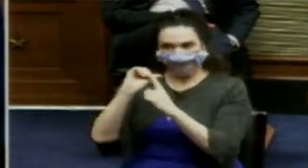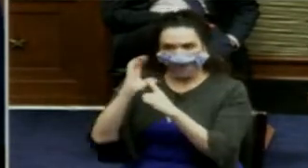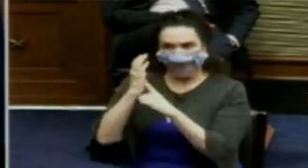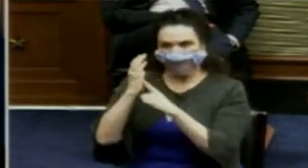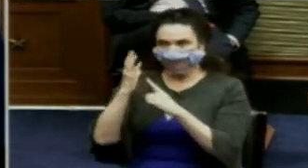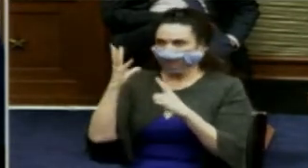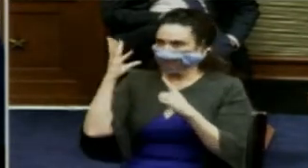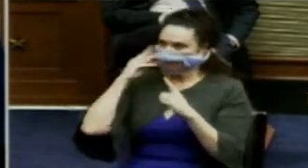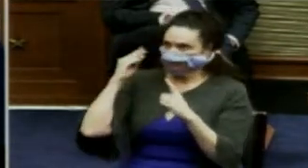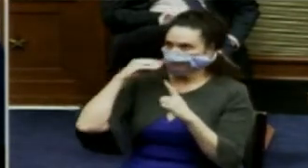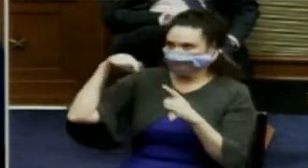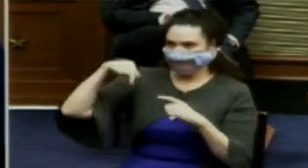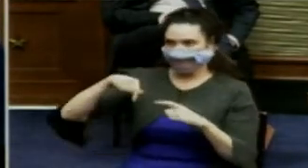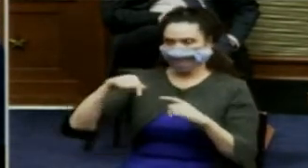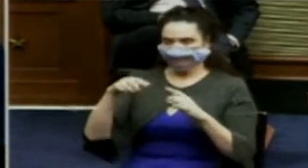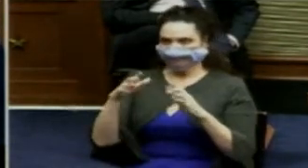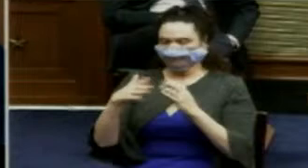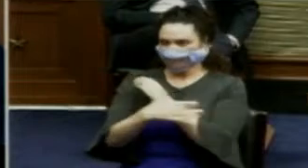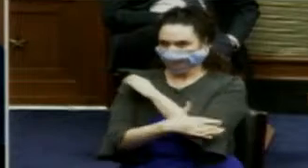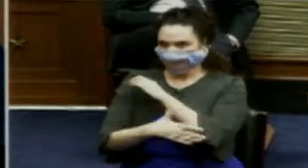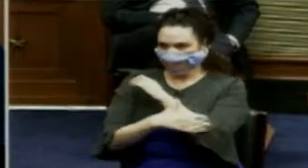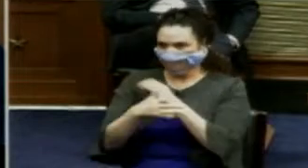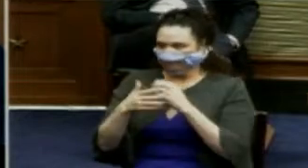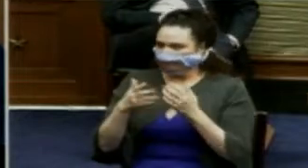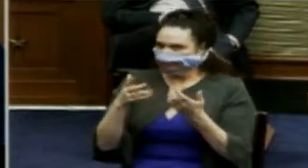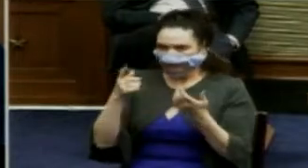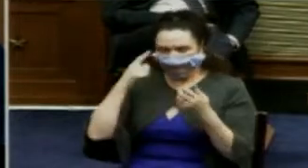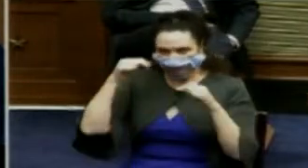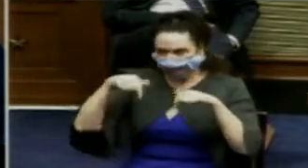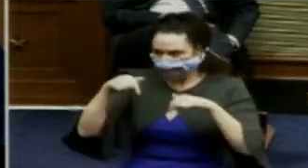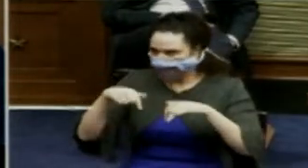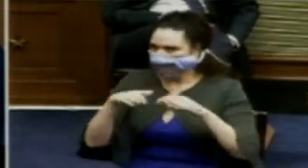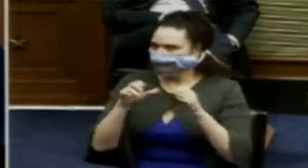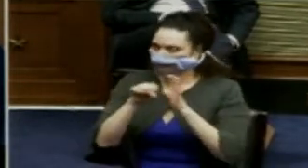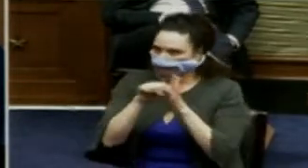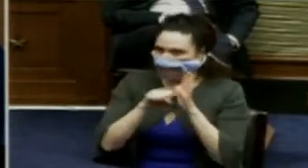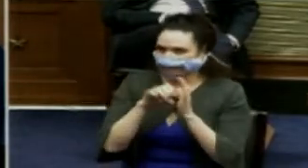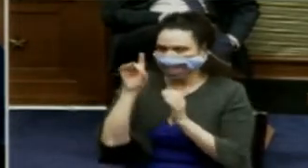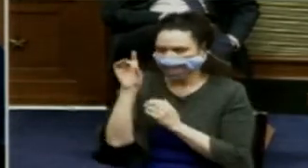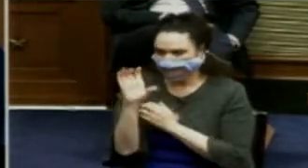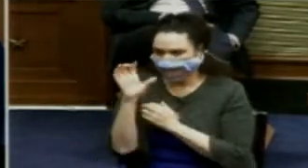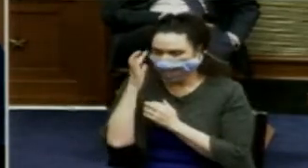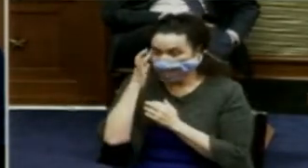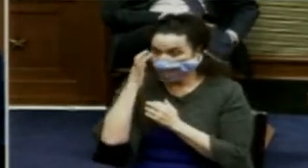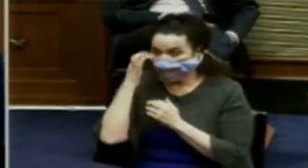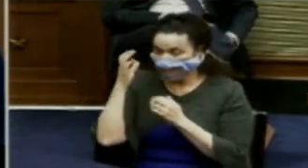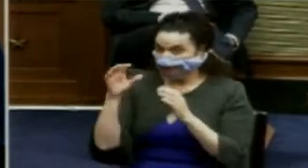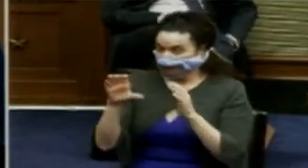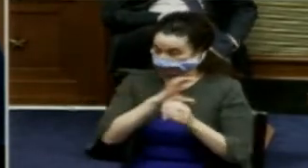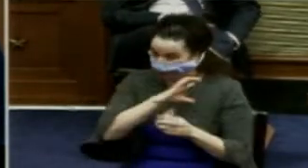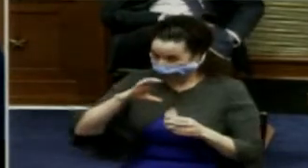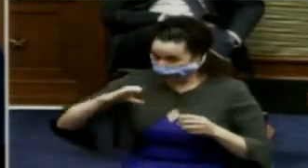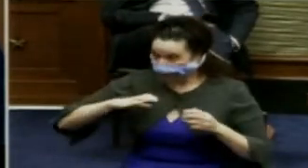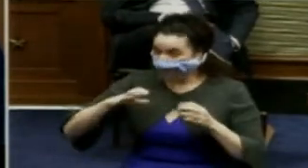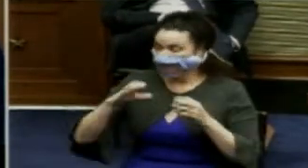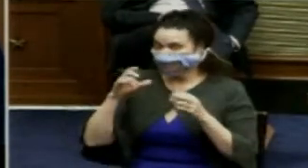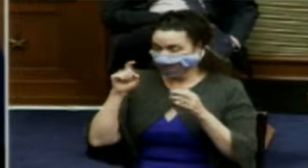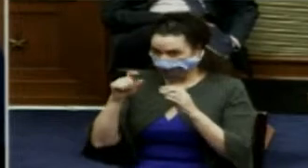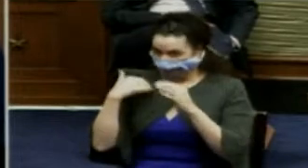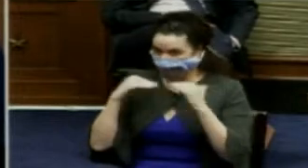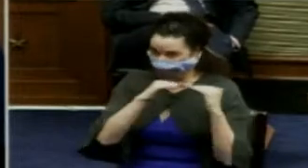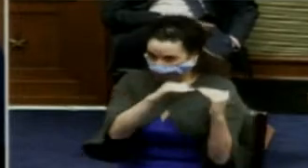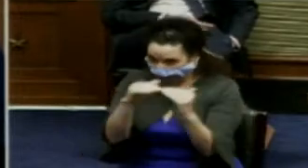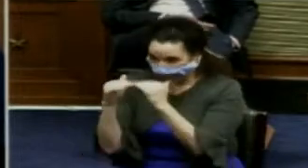including the sacrifice of military service. Congress should choose freedom and equality for all Washingtonians, and especially for